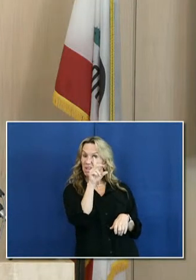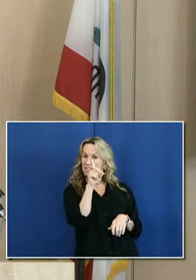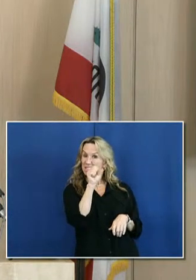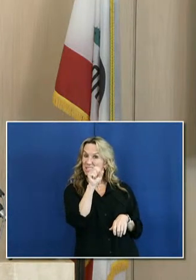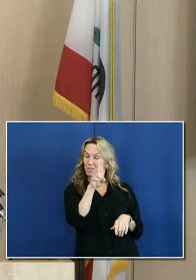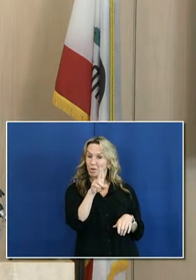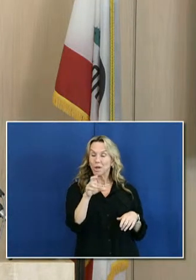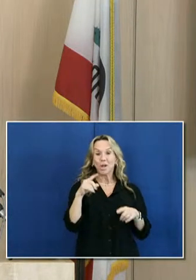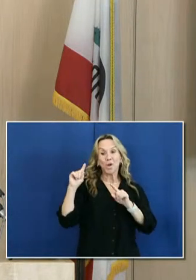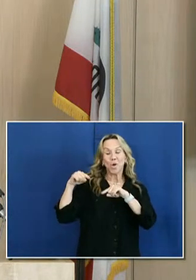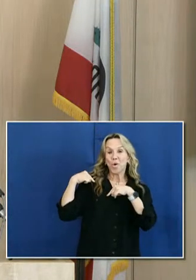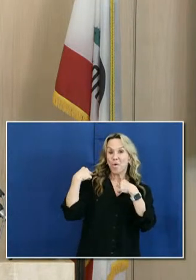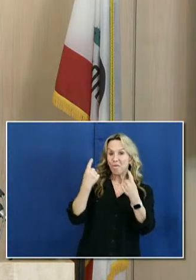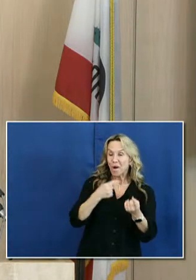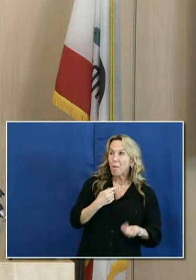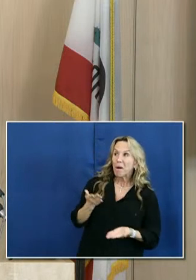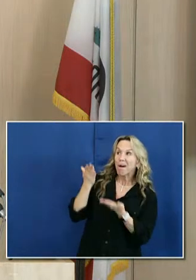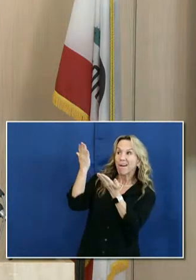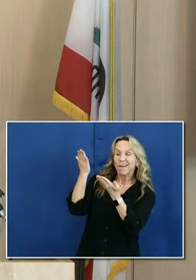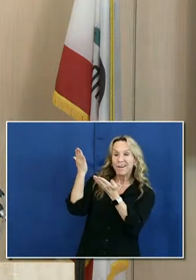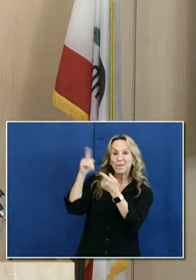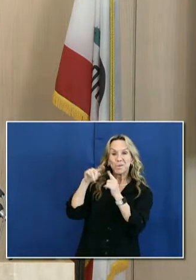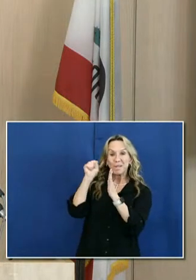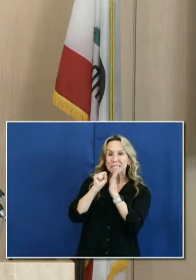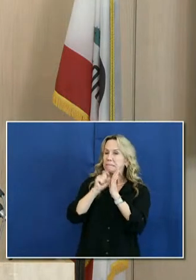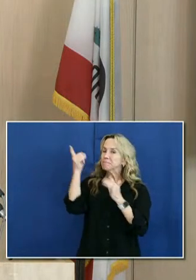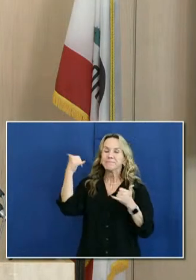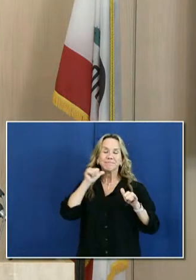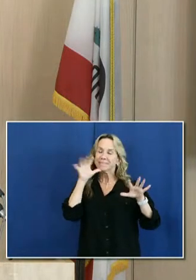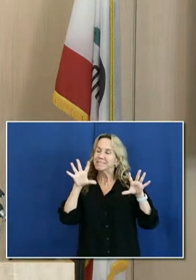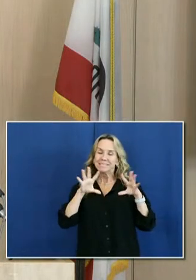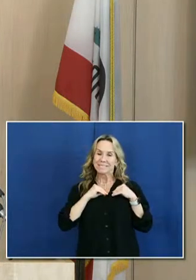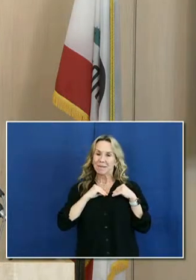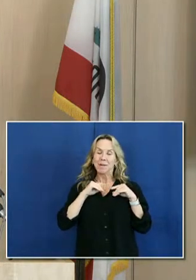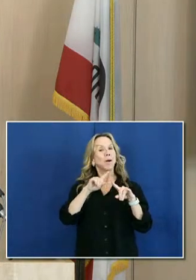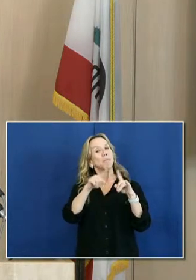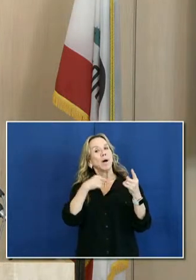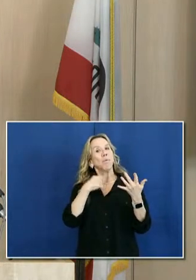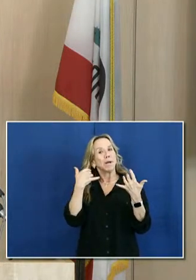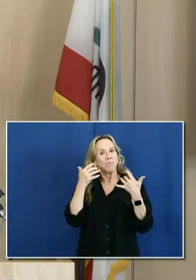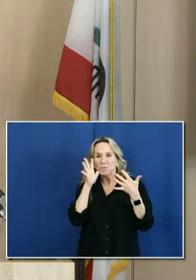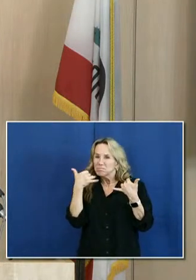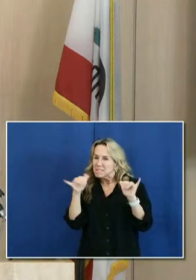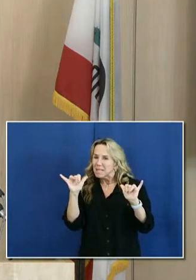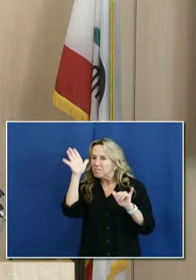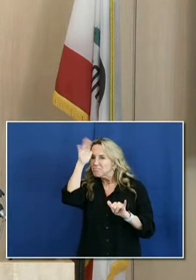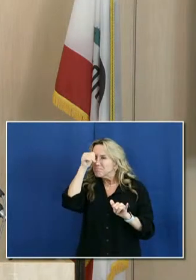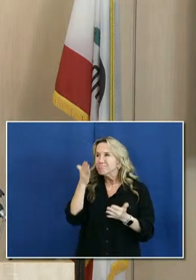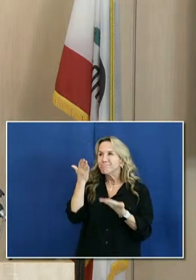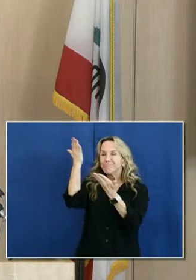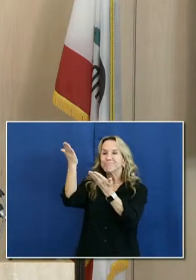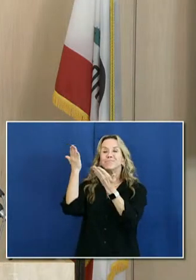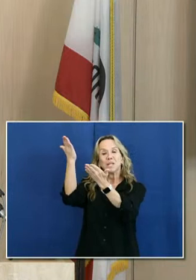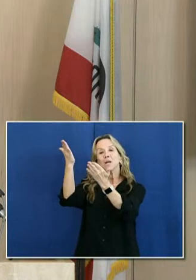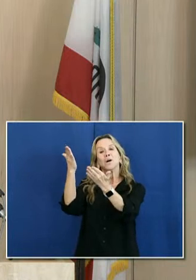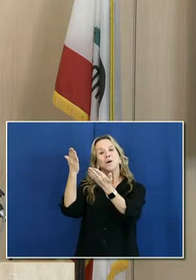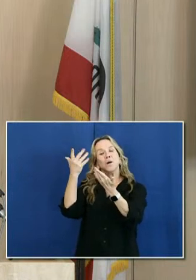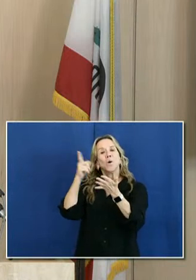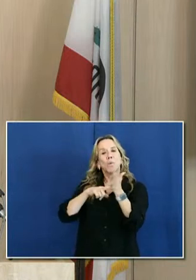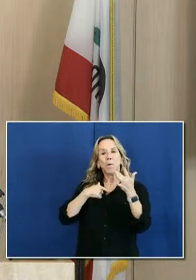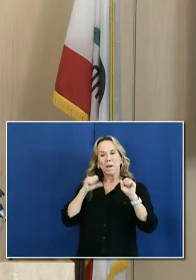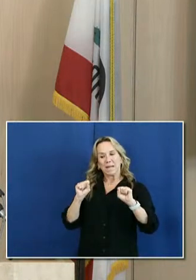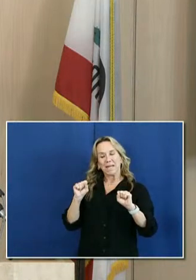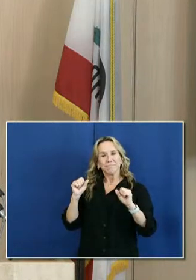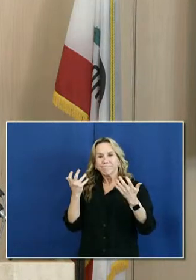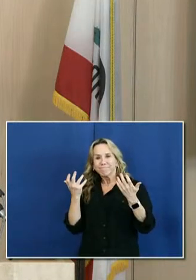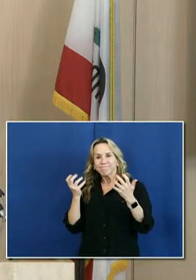to our requests, but we're going to continue to push for consideration of reasonable alternatives to prevent our businesses from